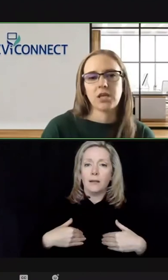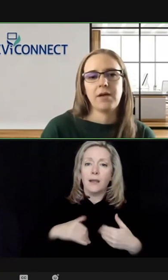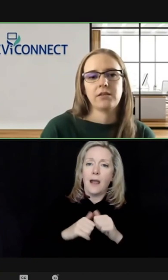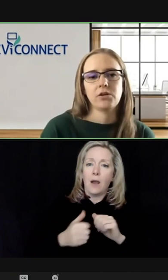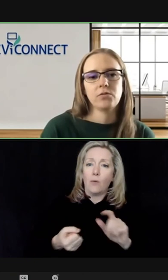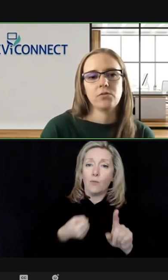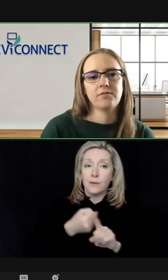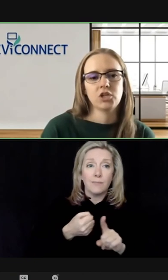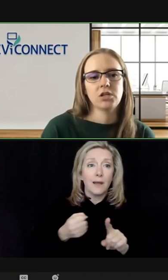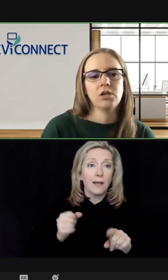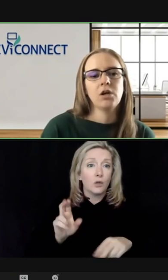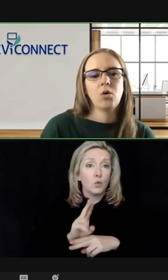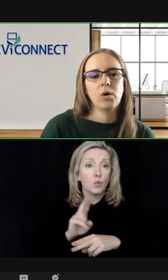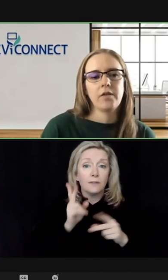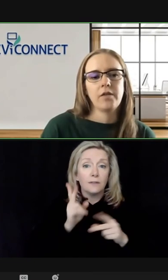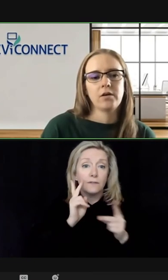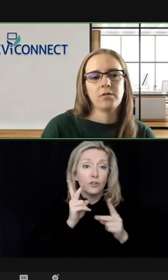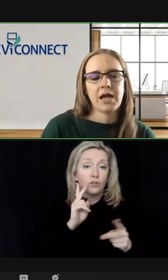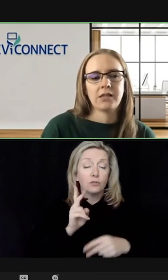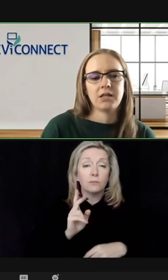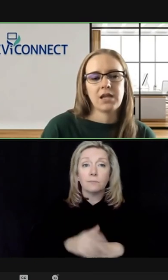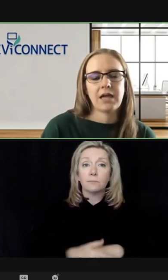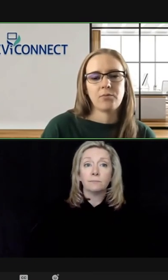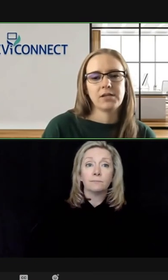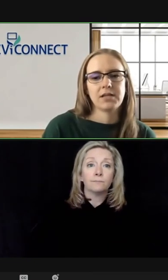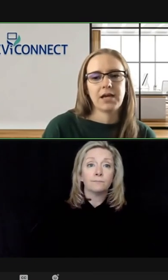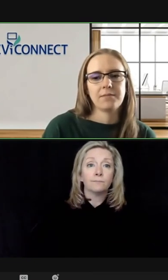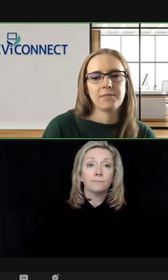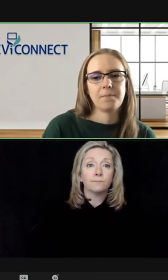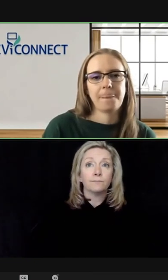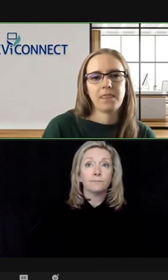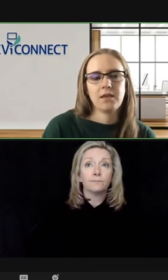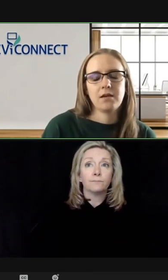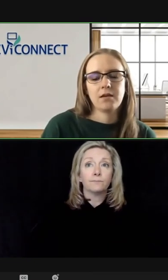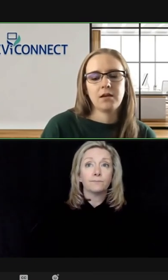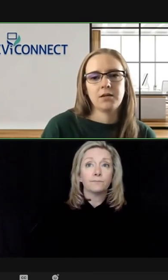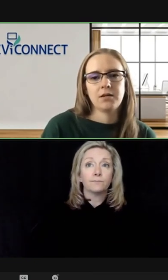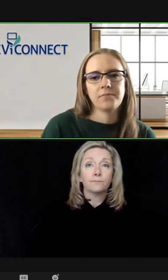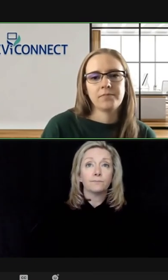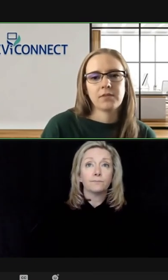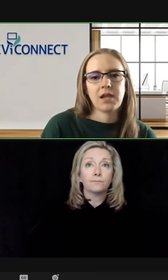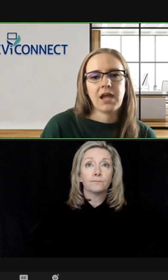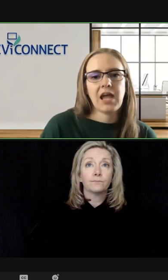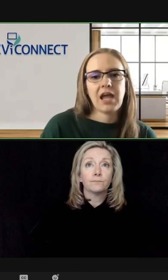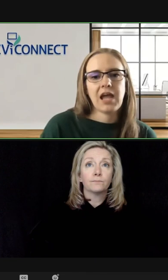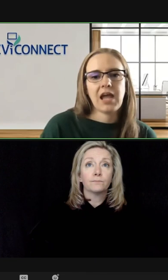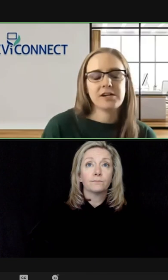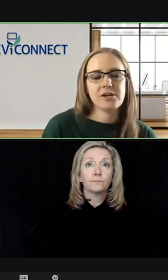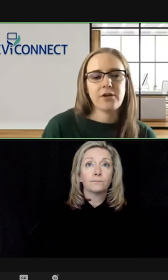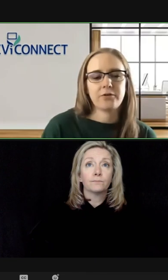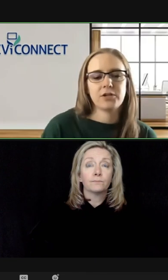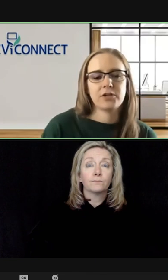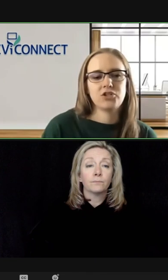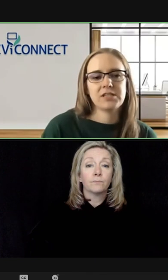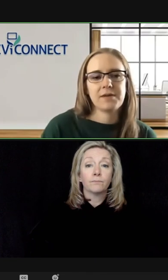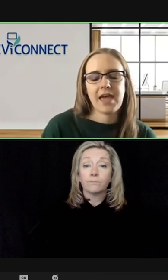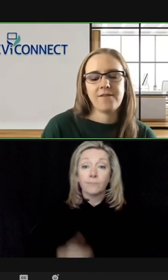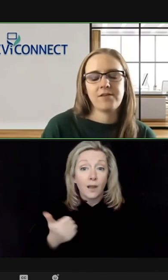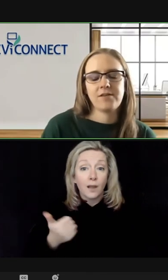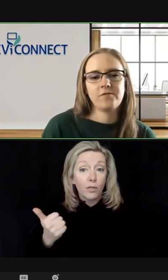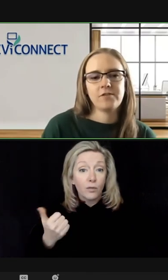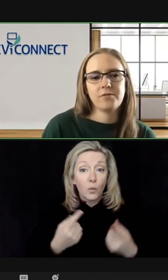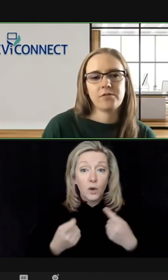that potentially impact their use of vision or other modality at that point in time? Happy to answer any other questions